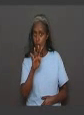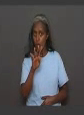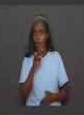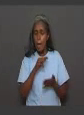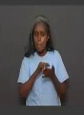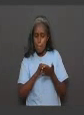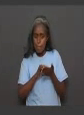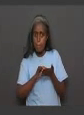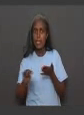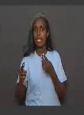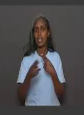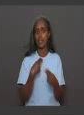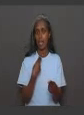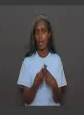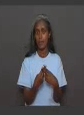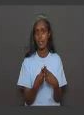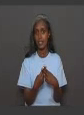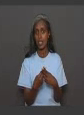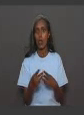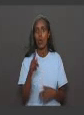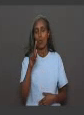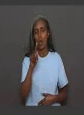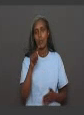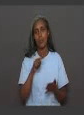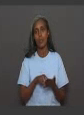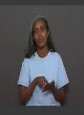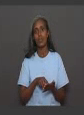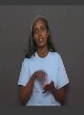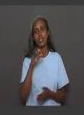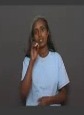3.4 million times